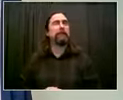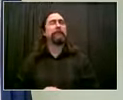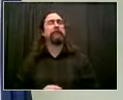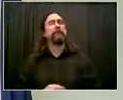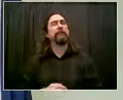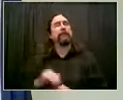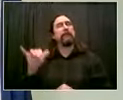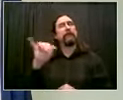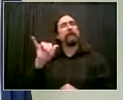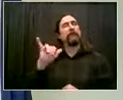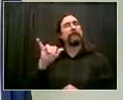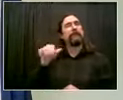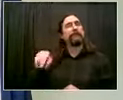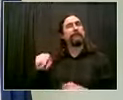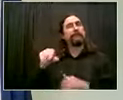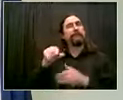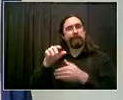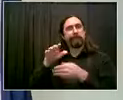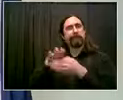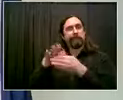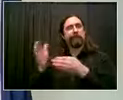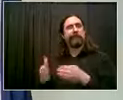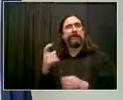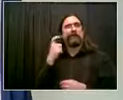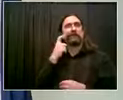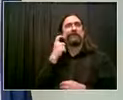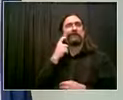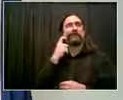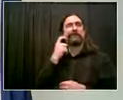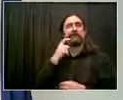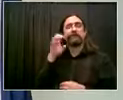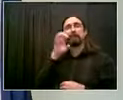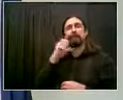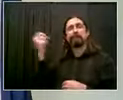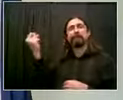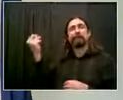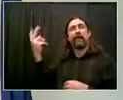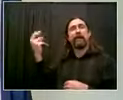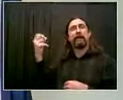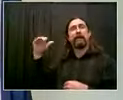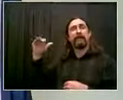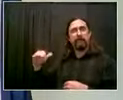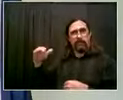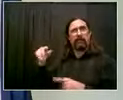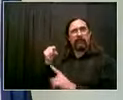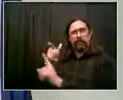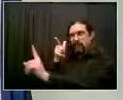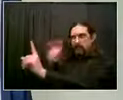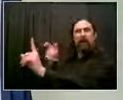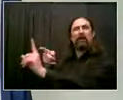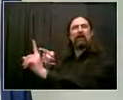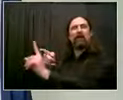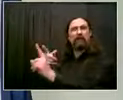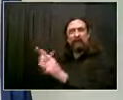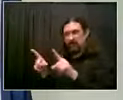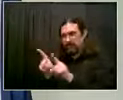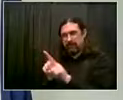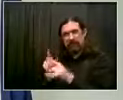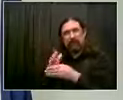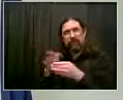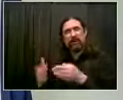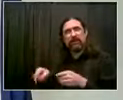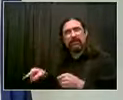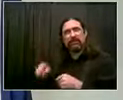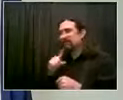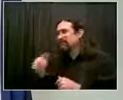Mayor, your safe summer NYC, where you want community cops and the courts together, that's the way to